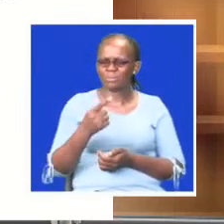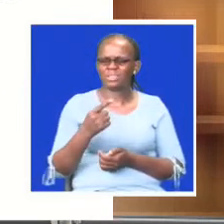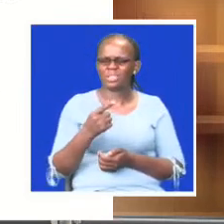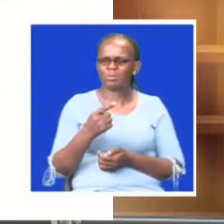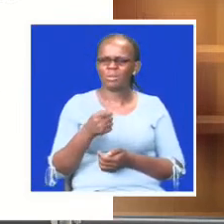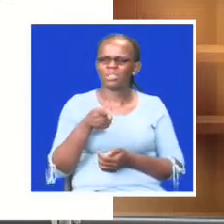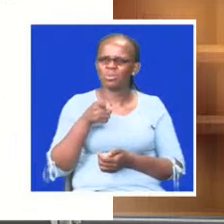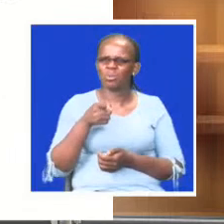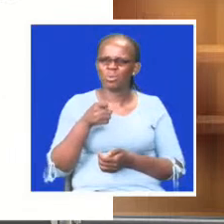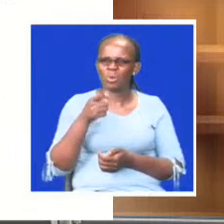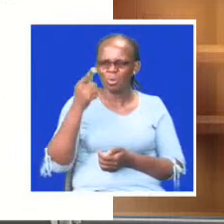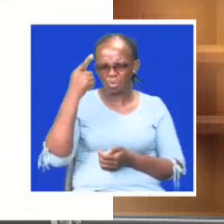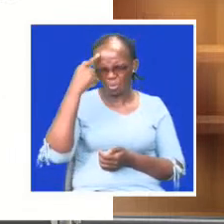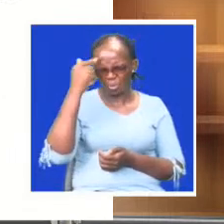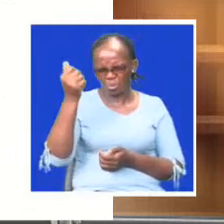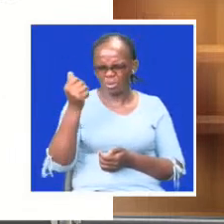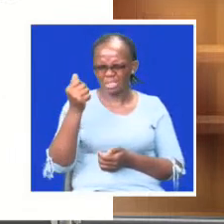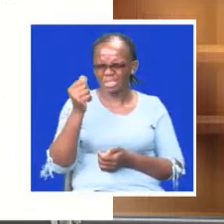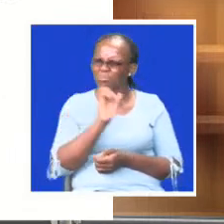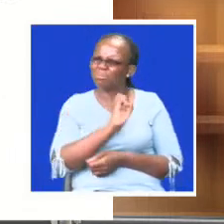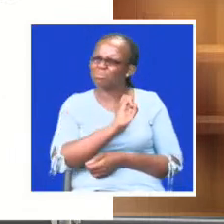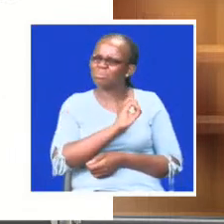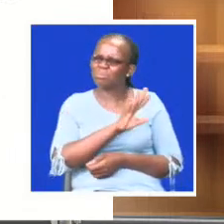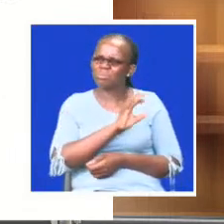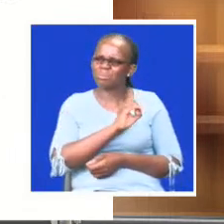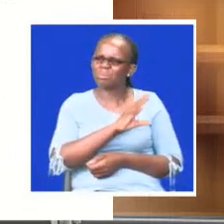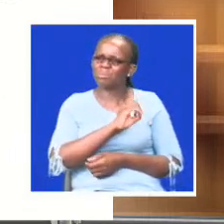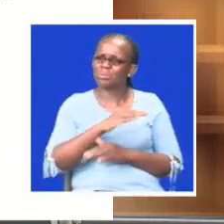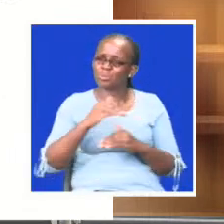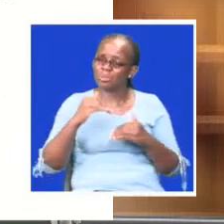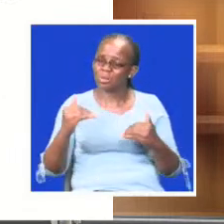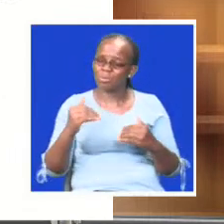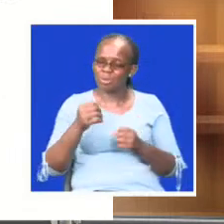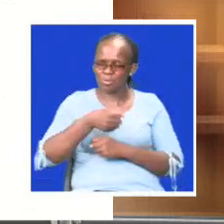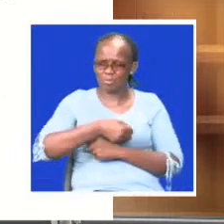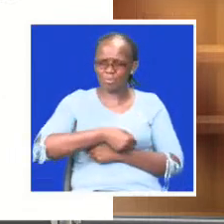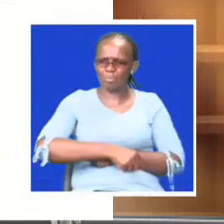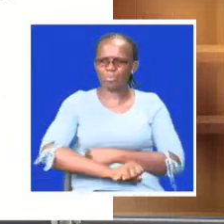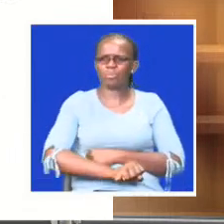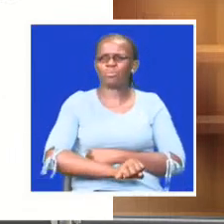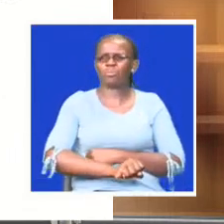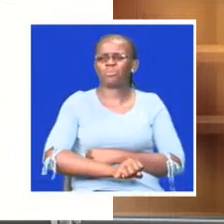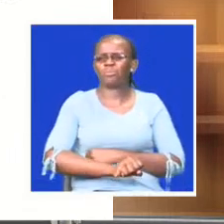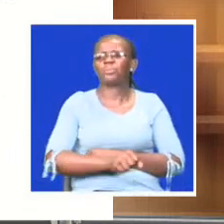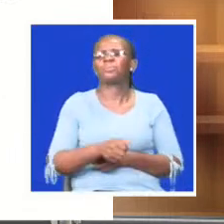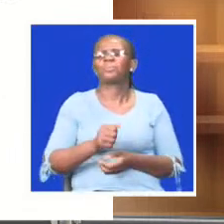experience multiplied pain during childbirth.